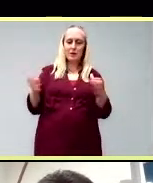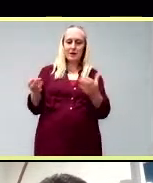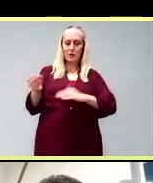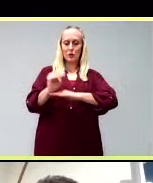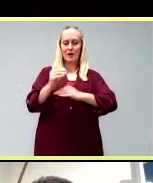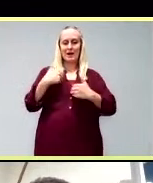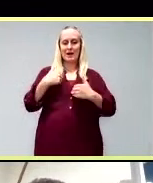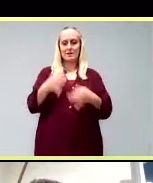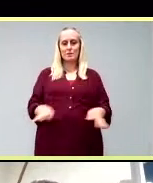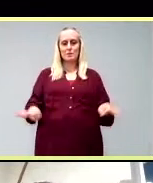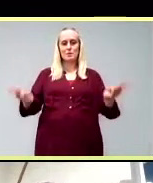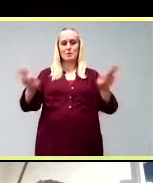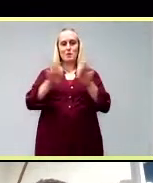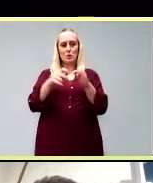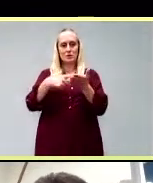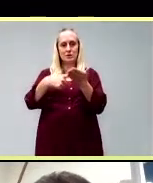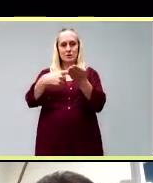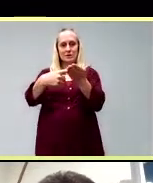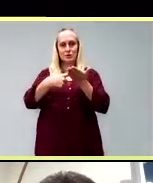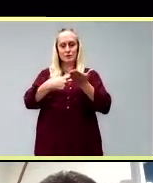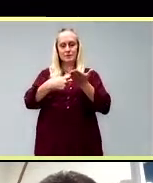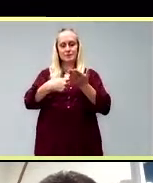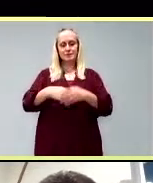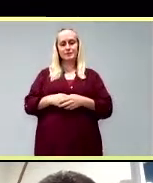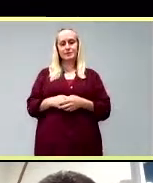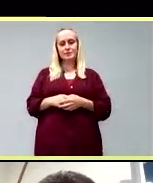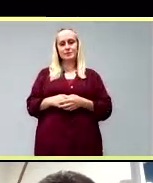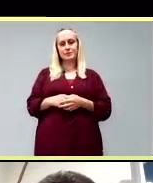this important discussion.